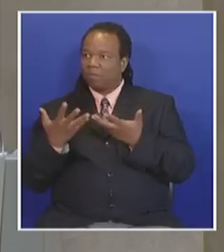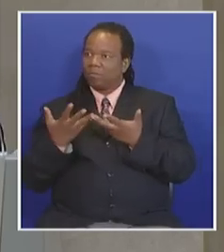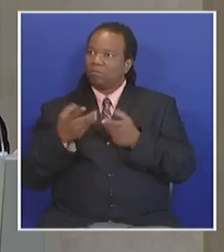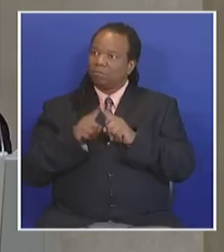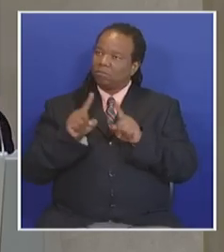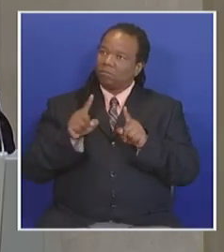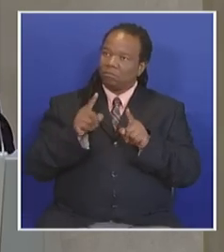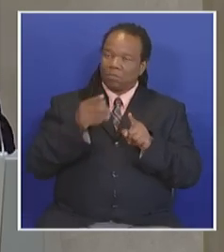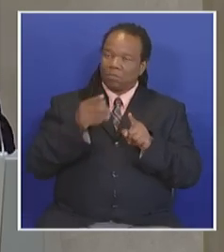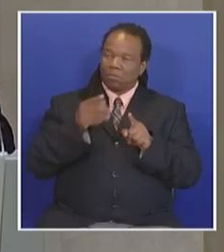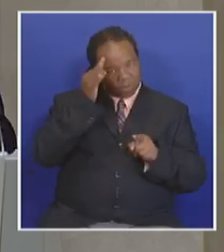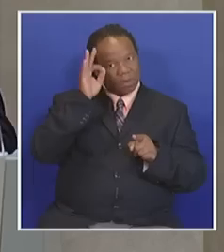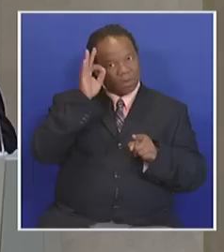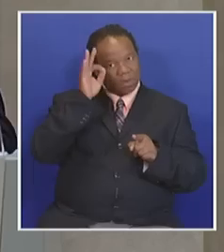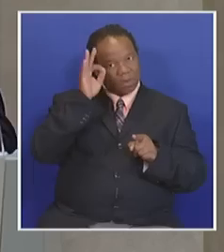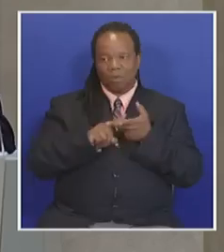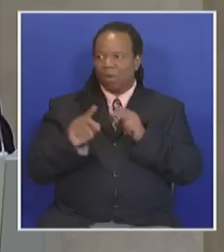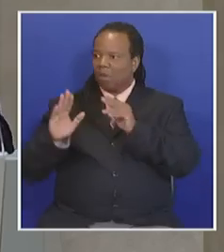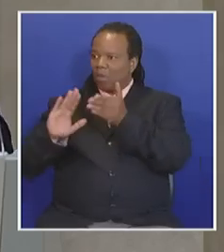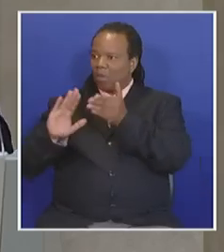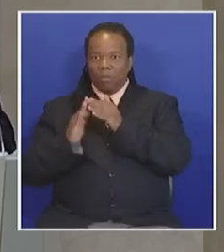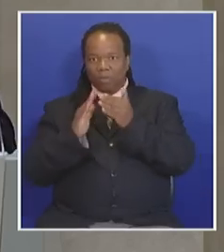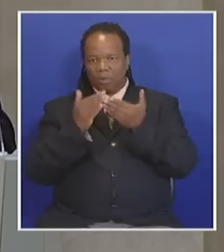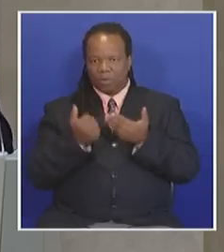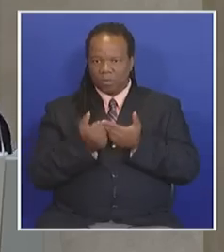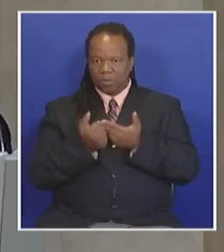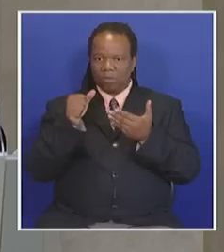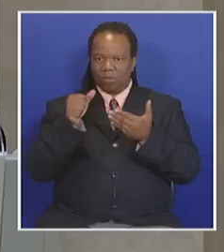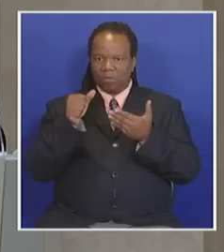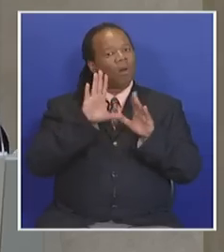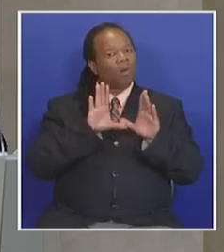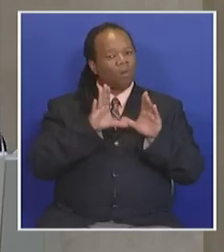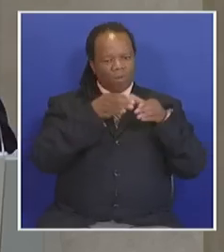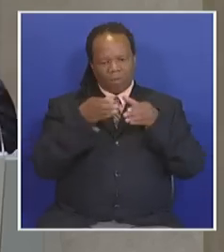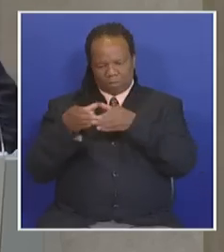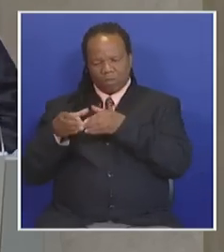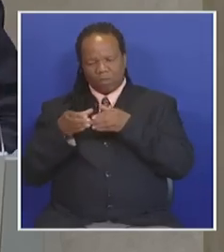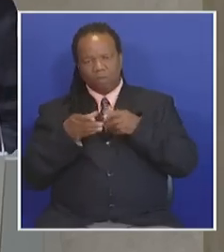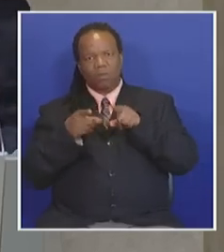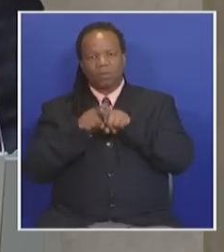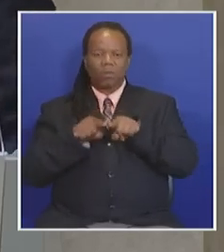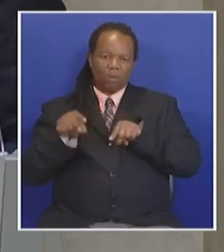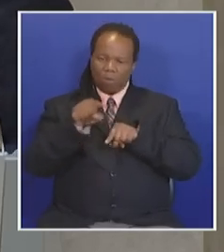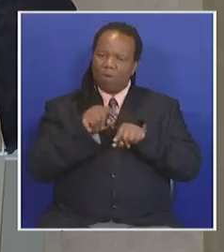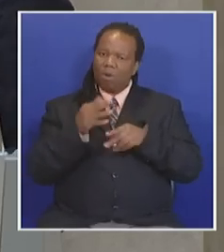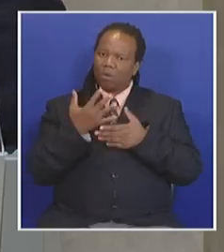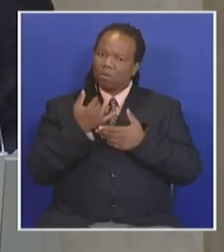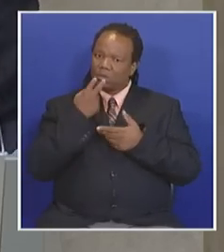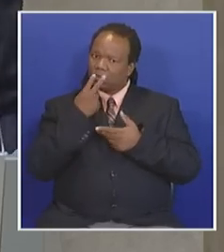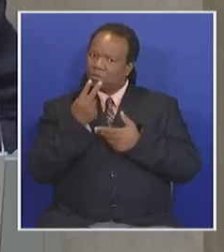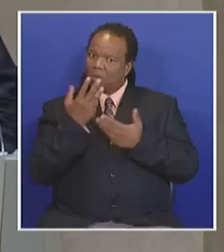and non-state actors. We must, as a nation, confront this unfortunate and sad